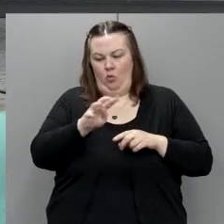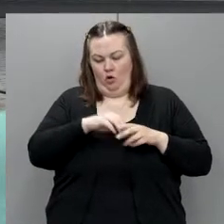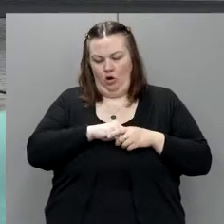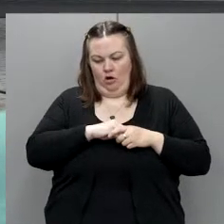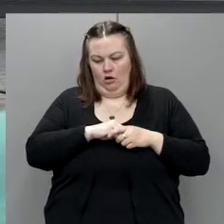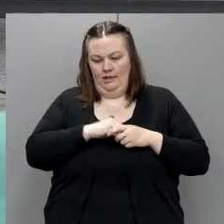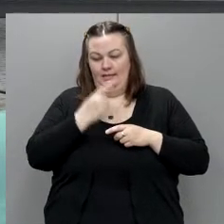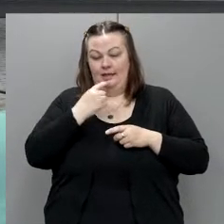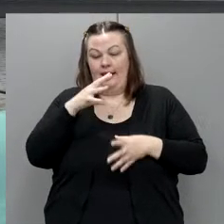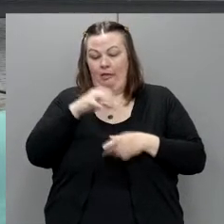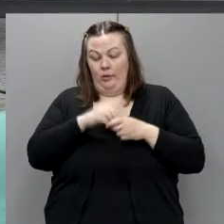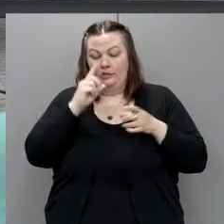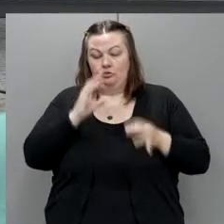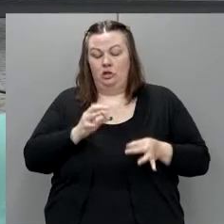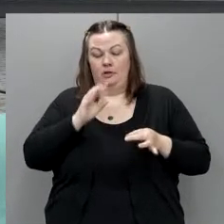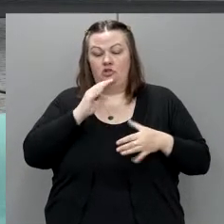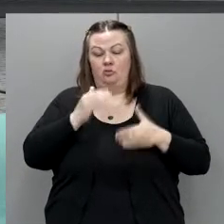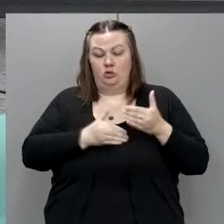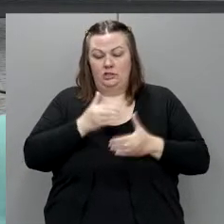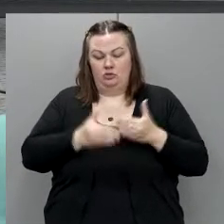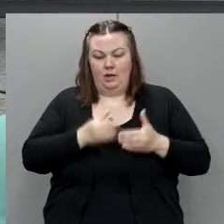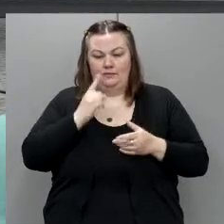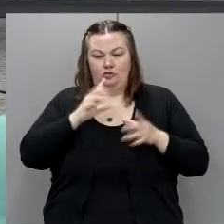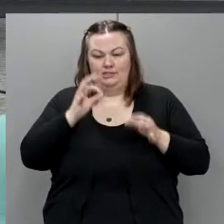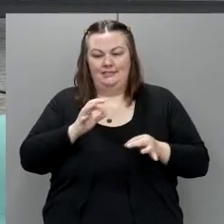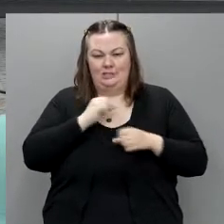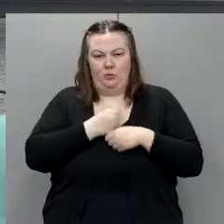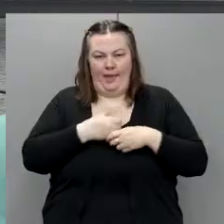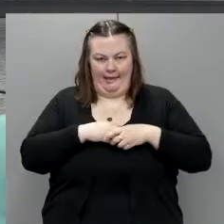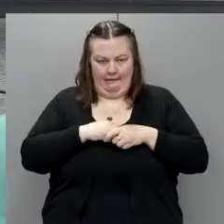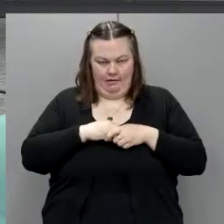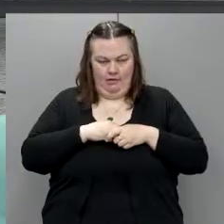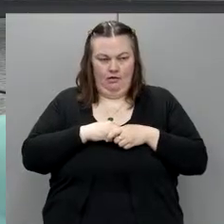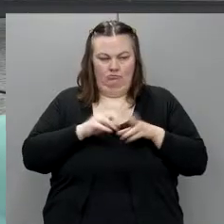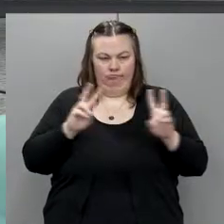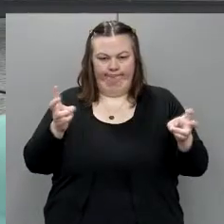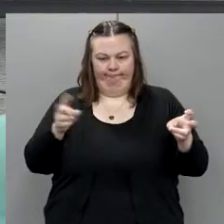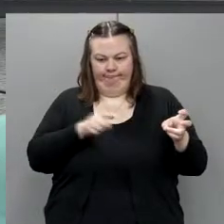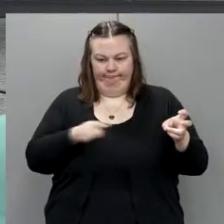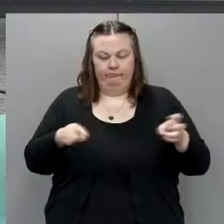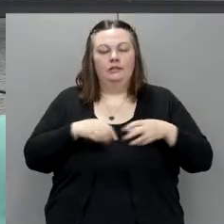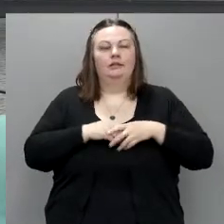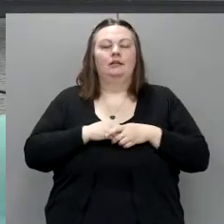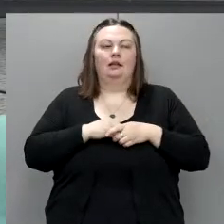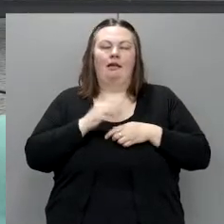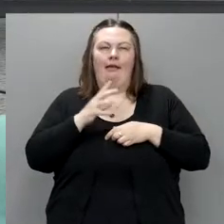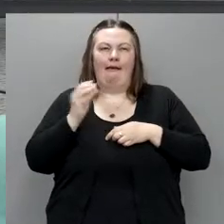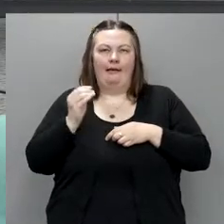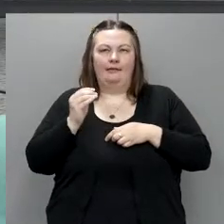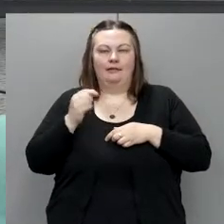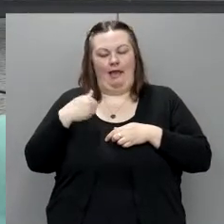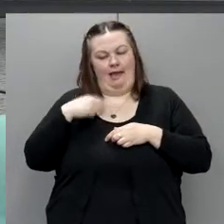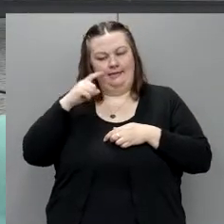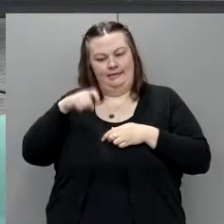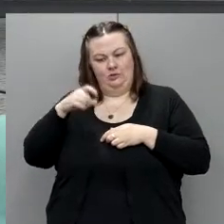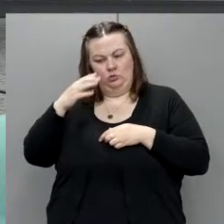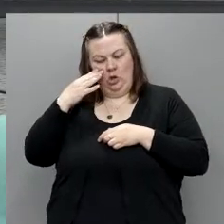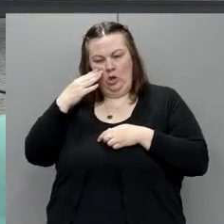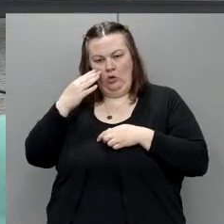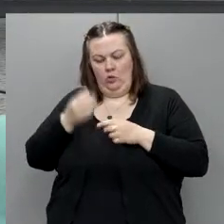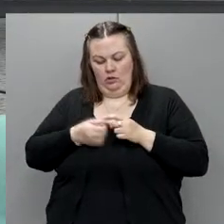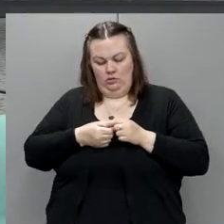it said including determination of procedure process for decision-making. And I need to